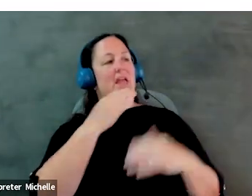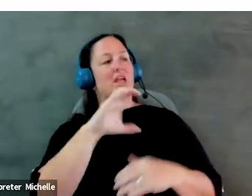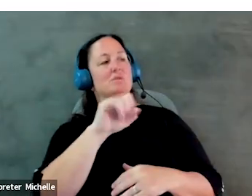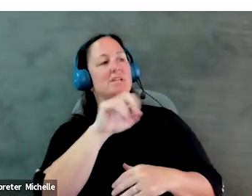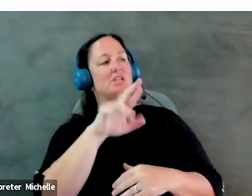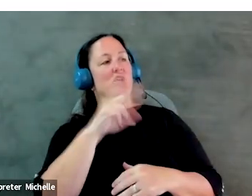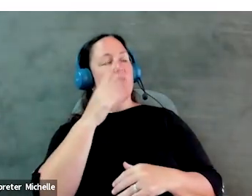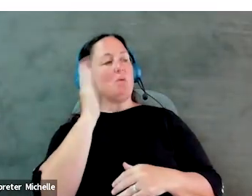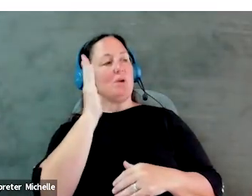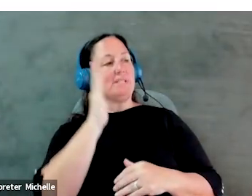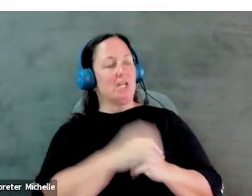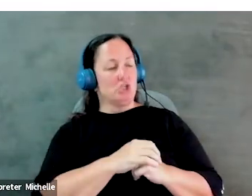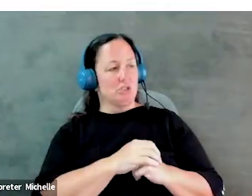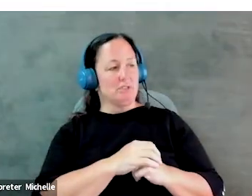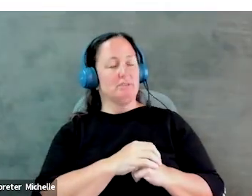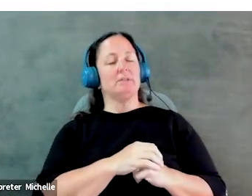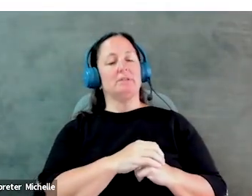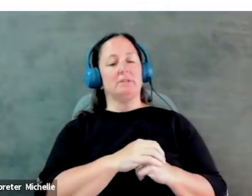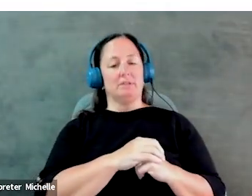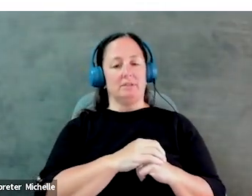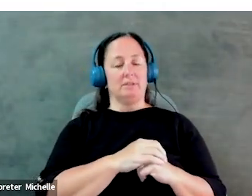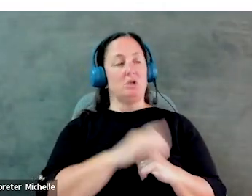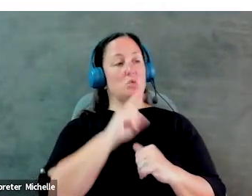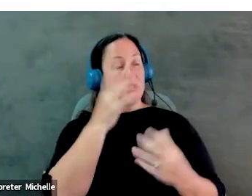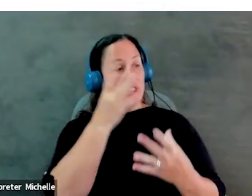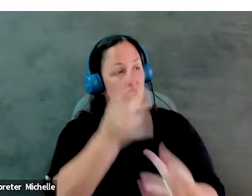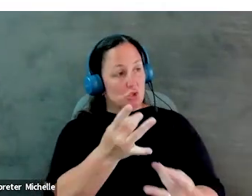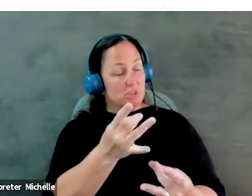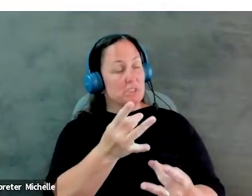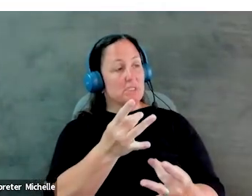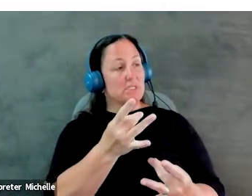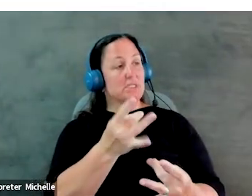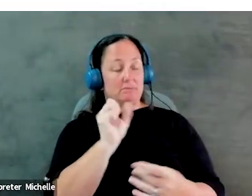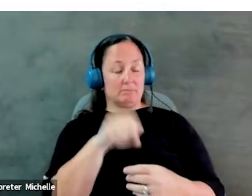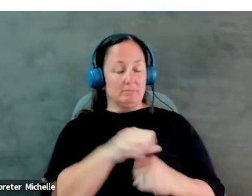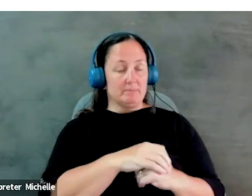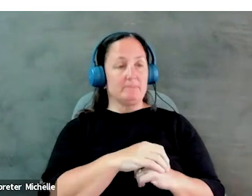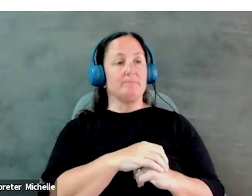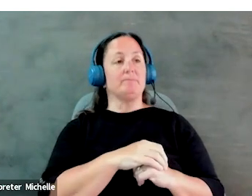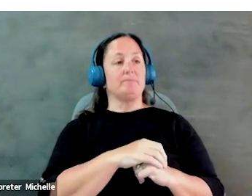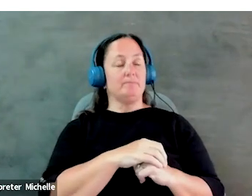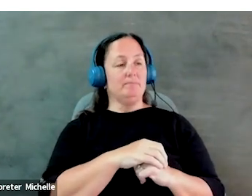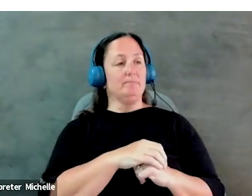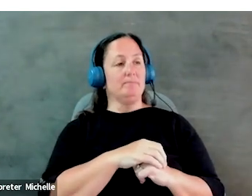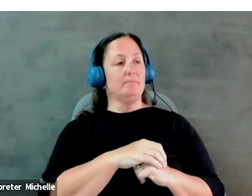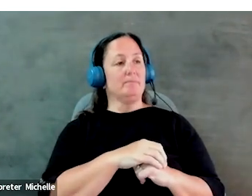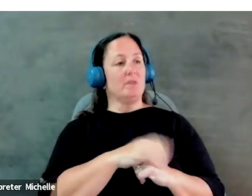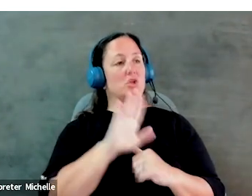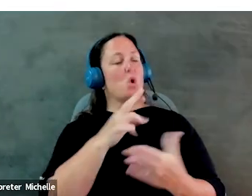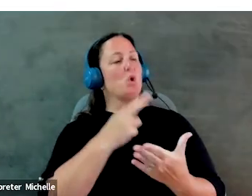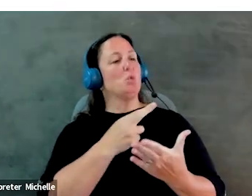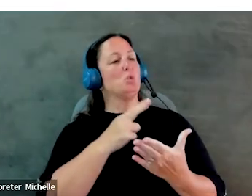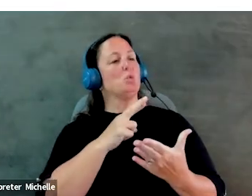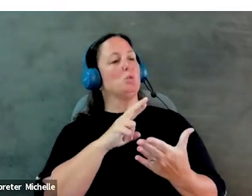Thanks, Cesar, for your presentation. It was very interesting indeed about